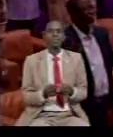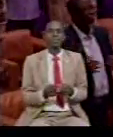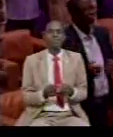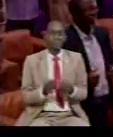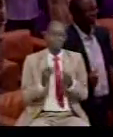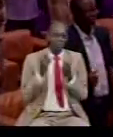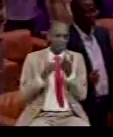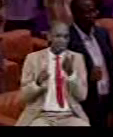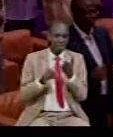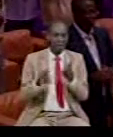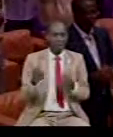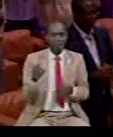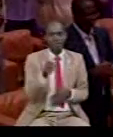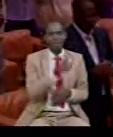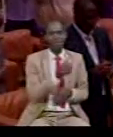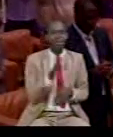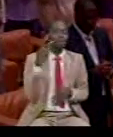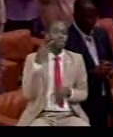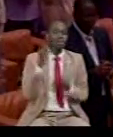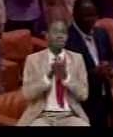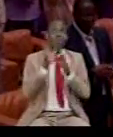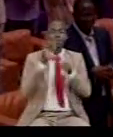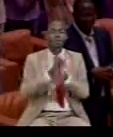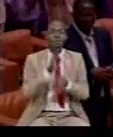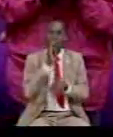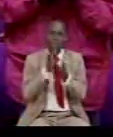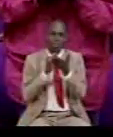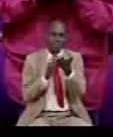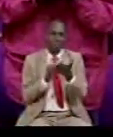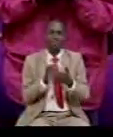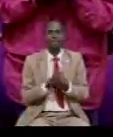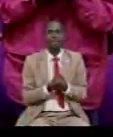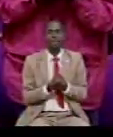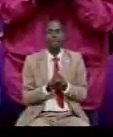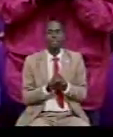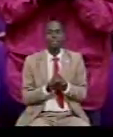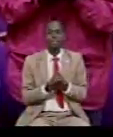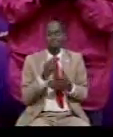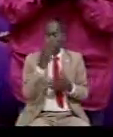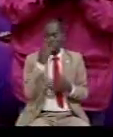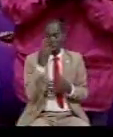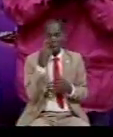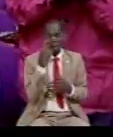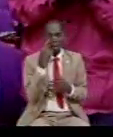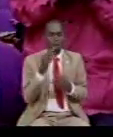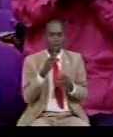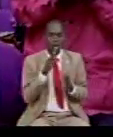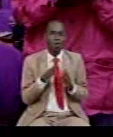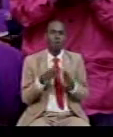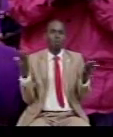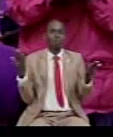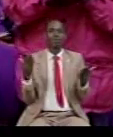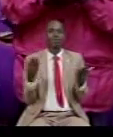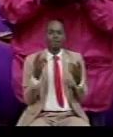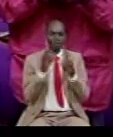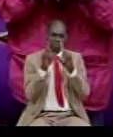Check up yourself. You see the miracle there. Those blind eyes are open. Check up.